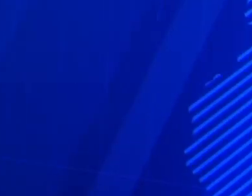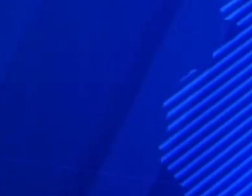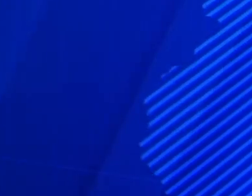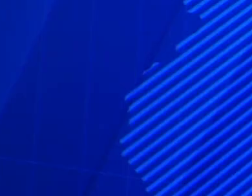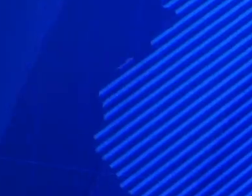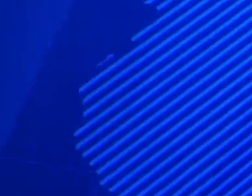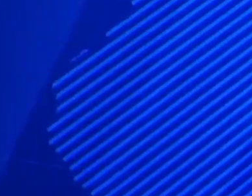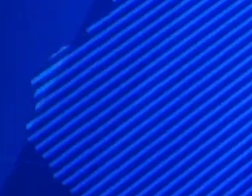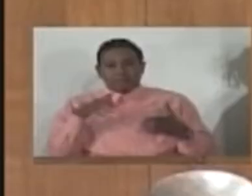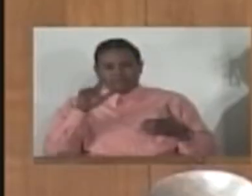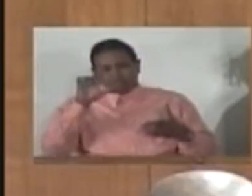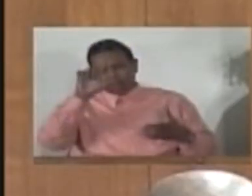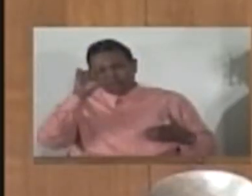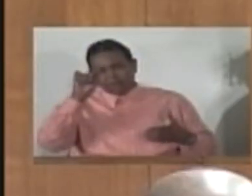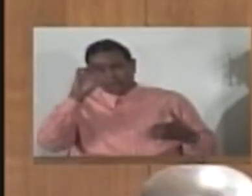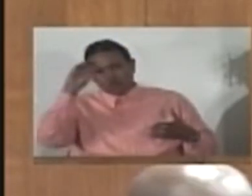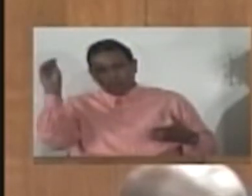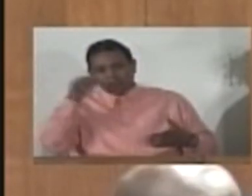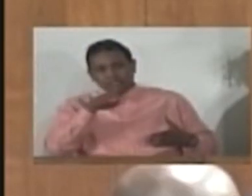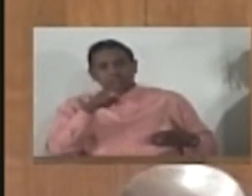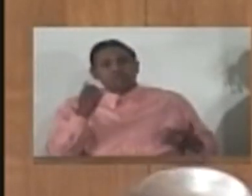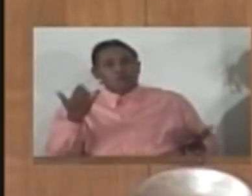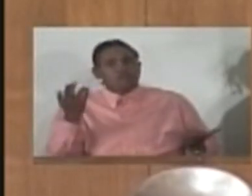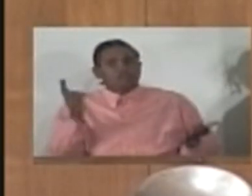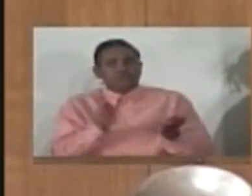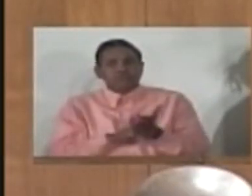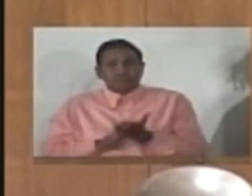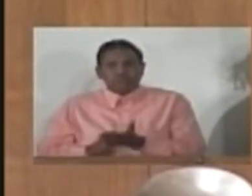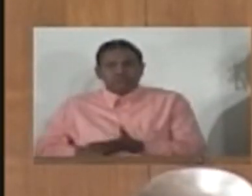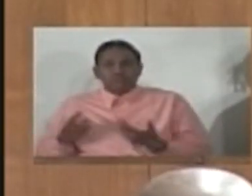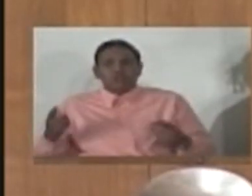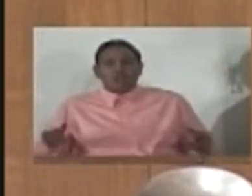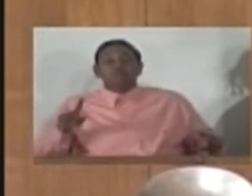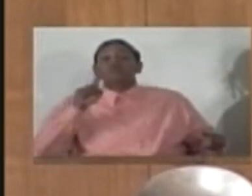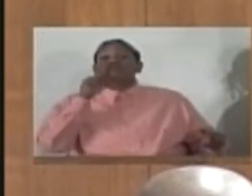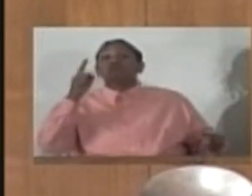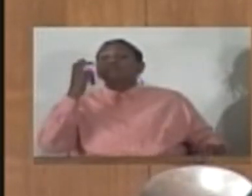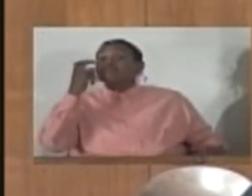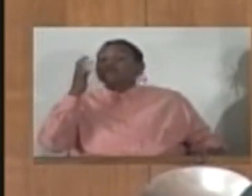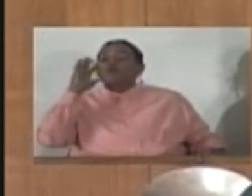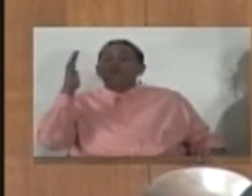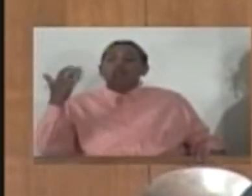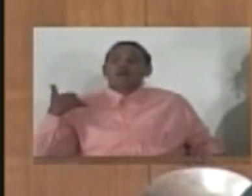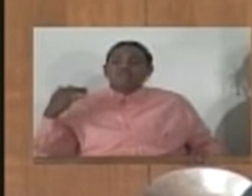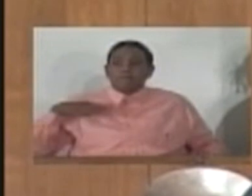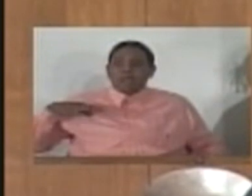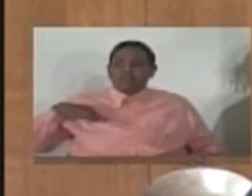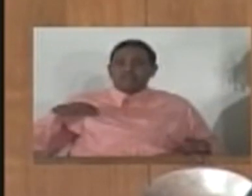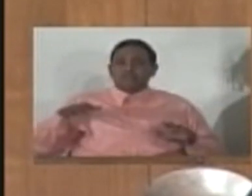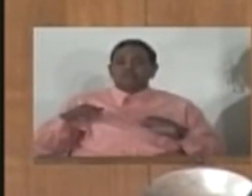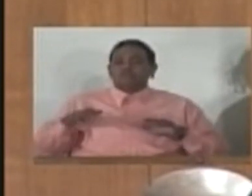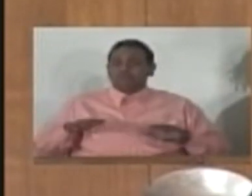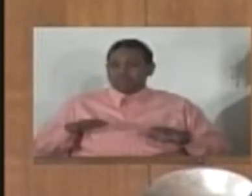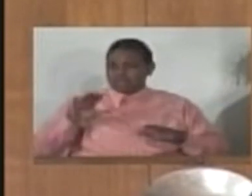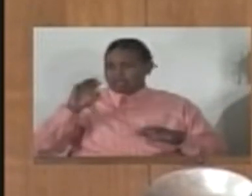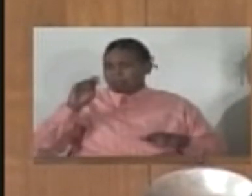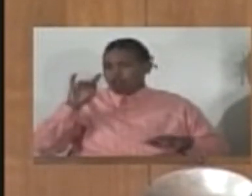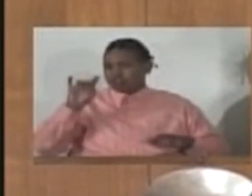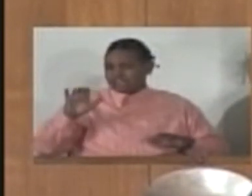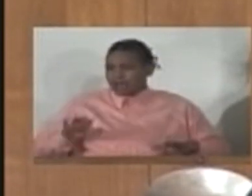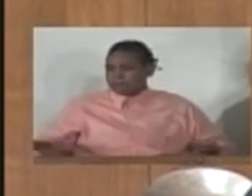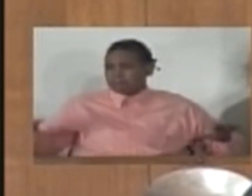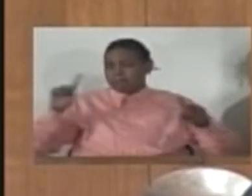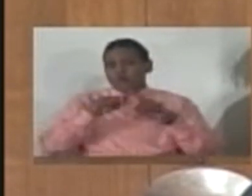April 2015. The deal is done, and no doubt there will be benefits to the maritime sector and the economy in